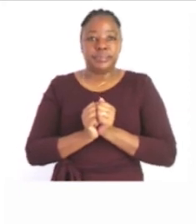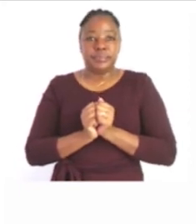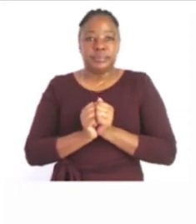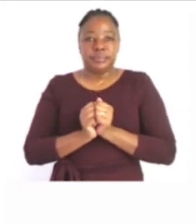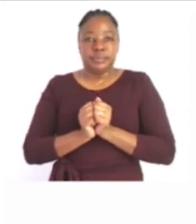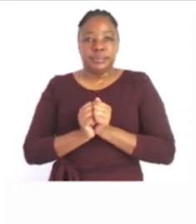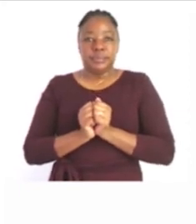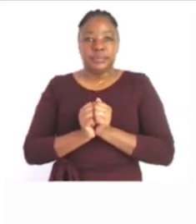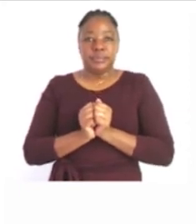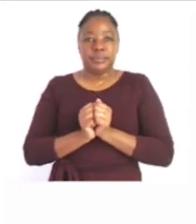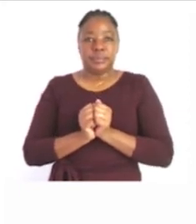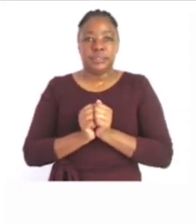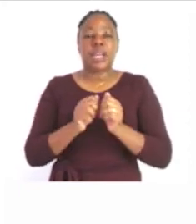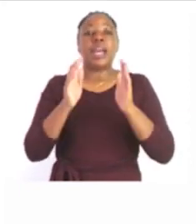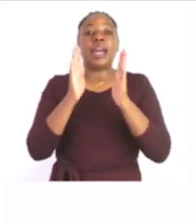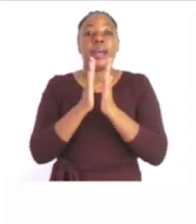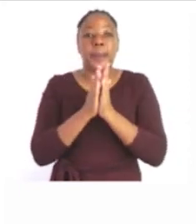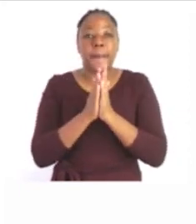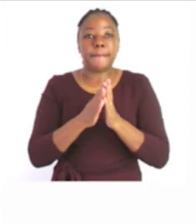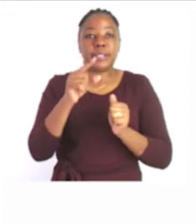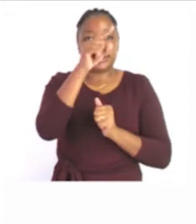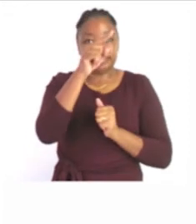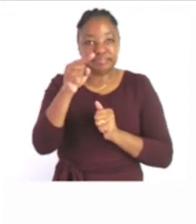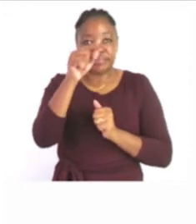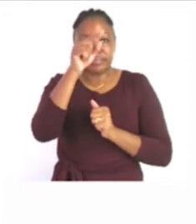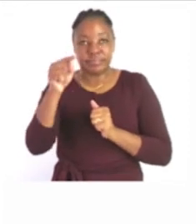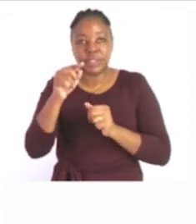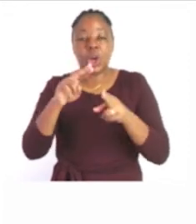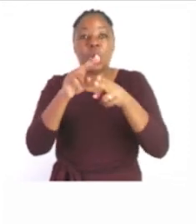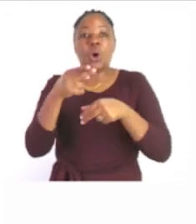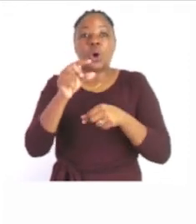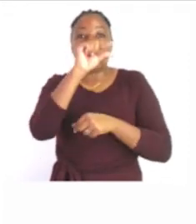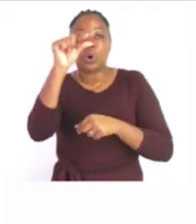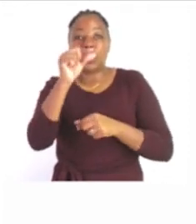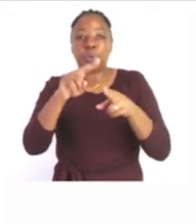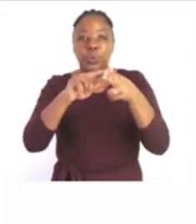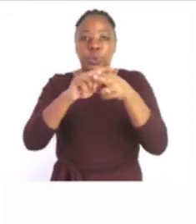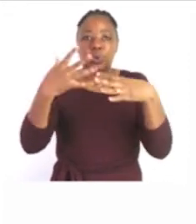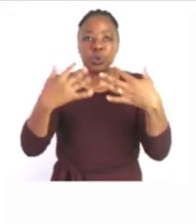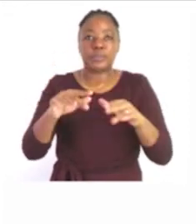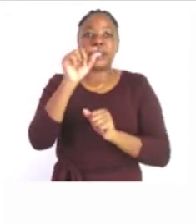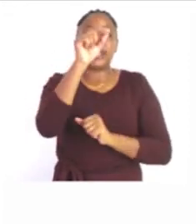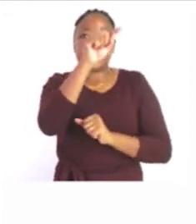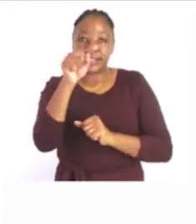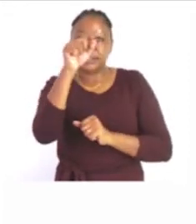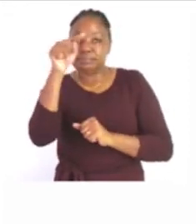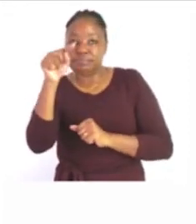can you please cross out the word you have used from the word box so that you don't use it